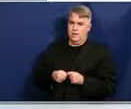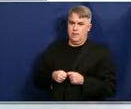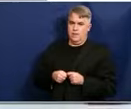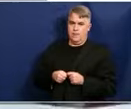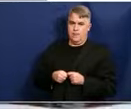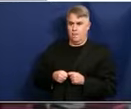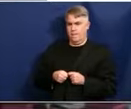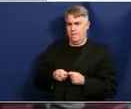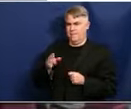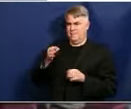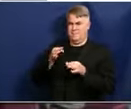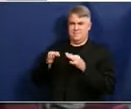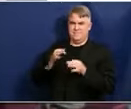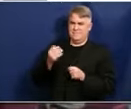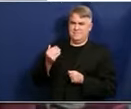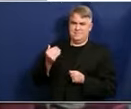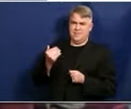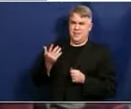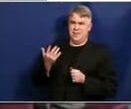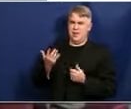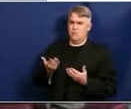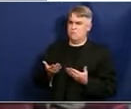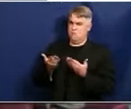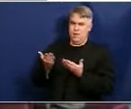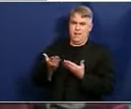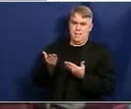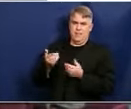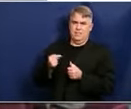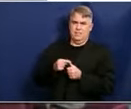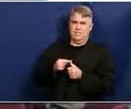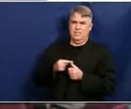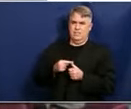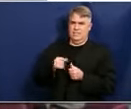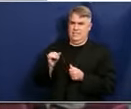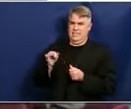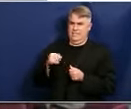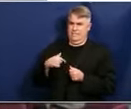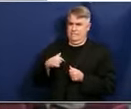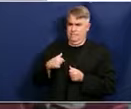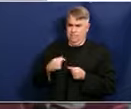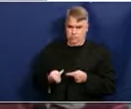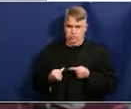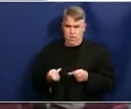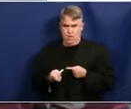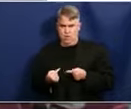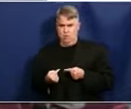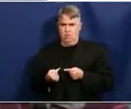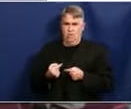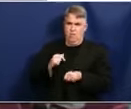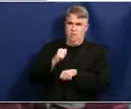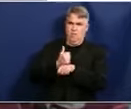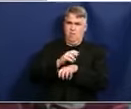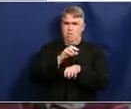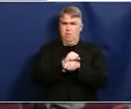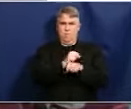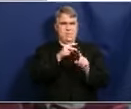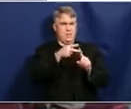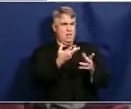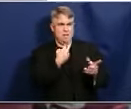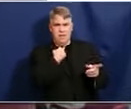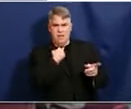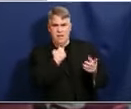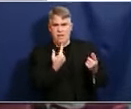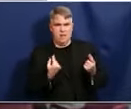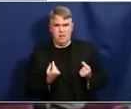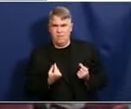guidance and any recommendations for those who have been struggling time and time again to make that second dose appointment.